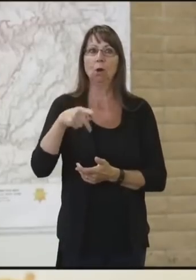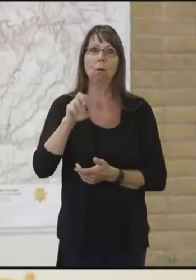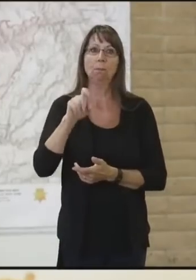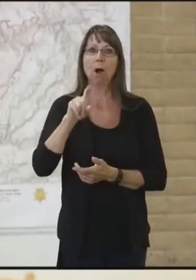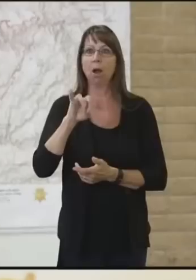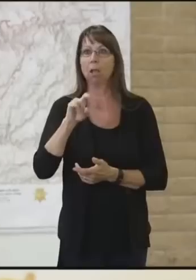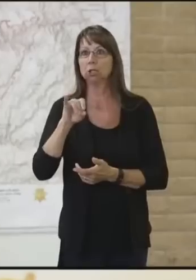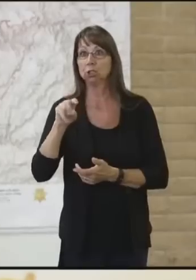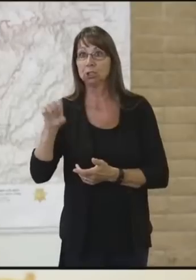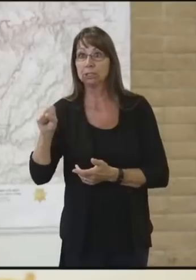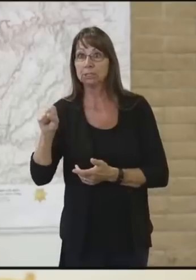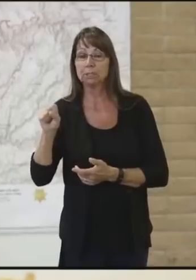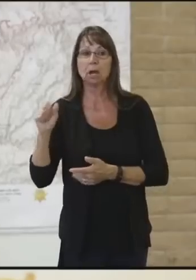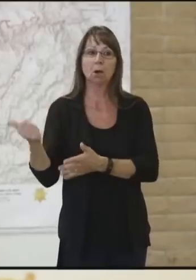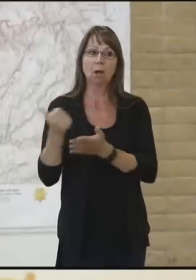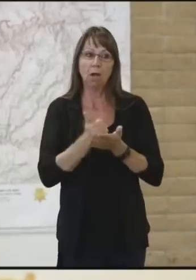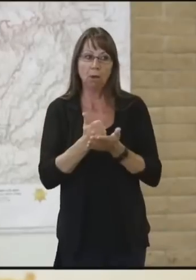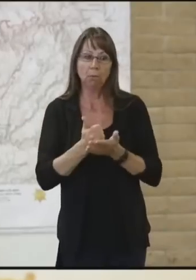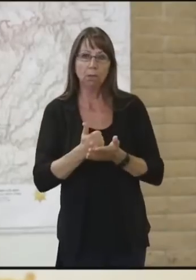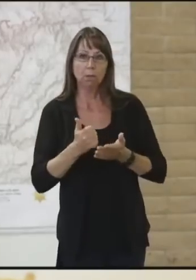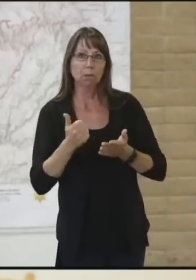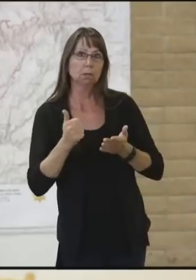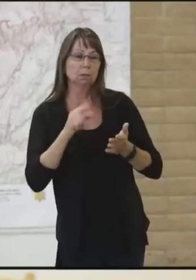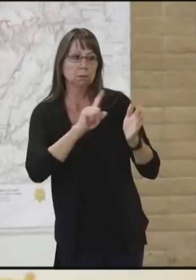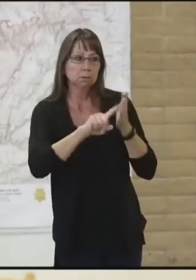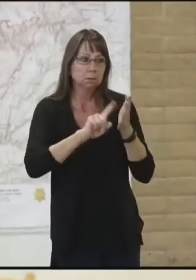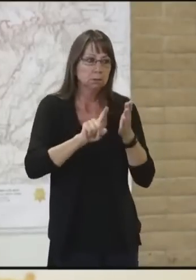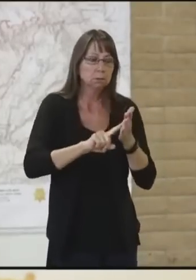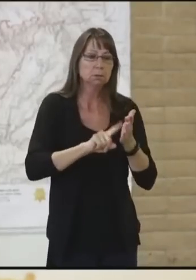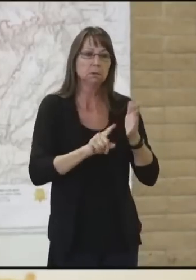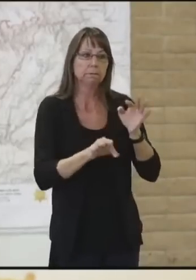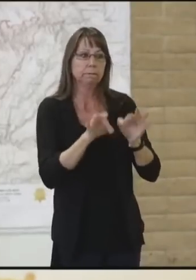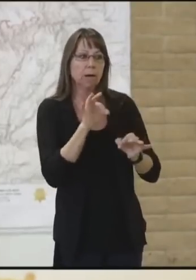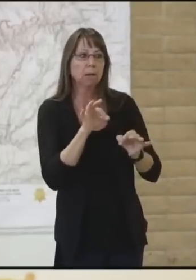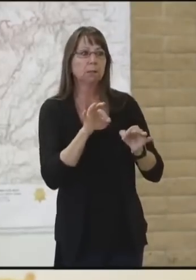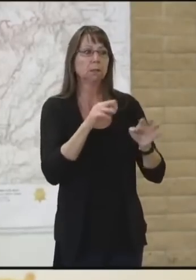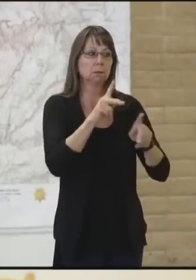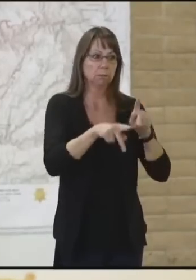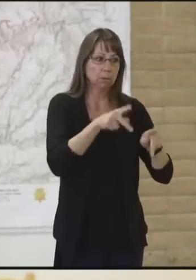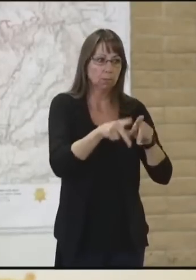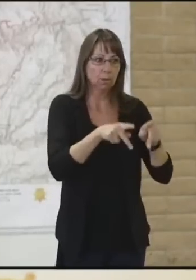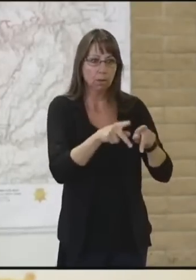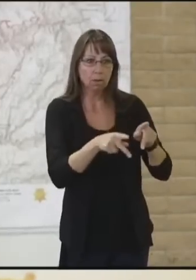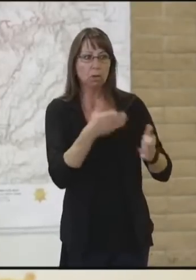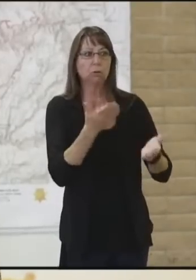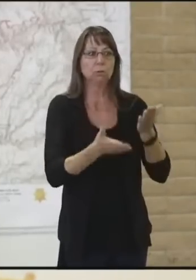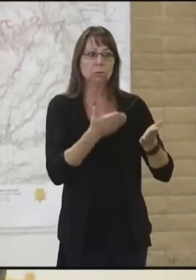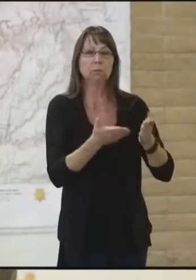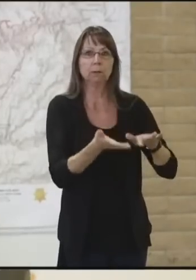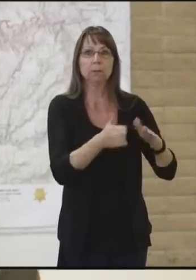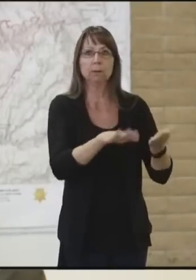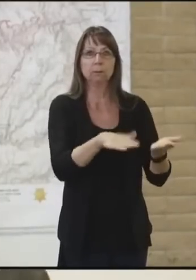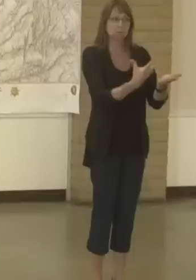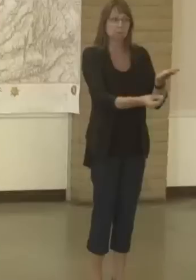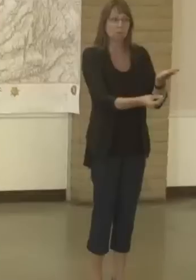fire for human remains and will continue for the duration of this event.